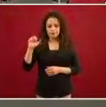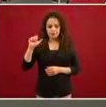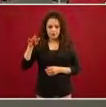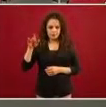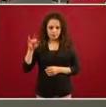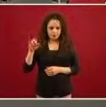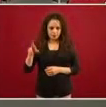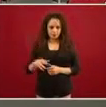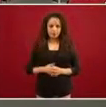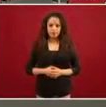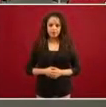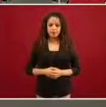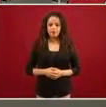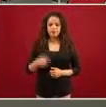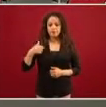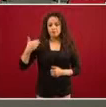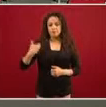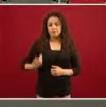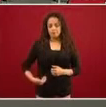Thank you.